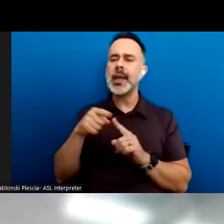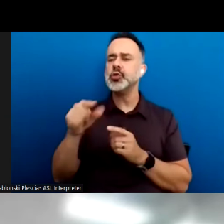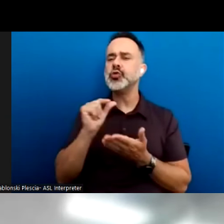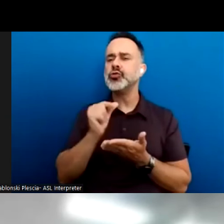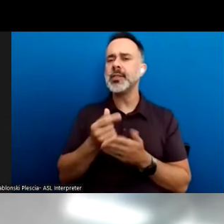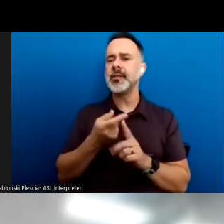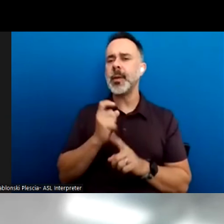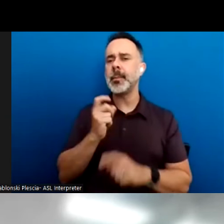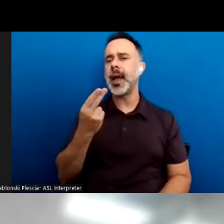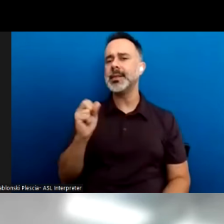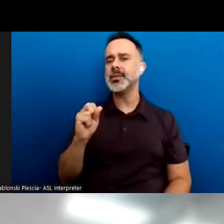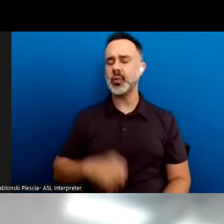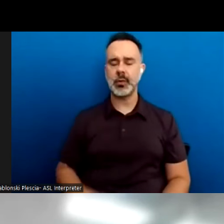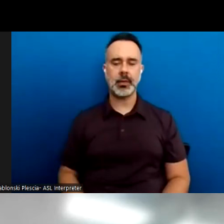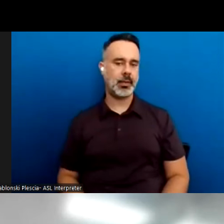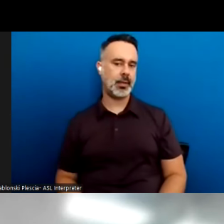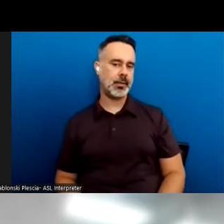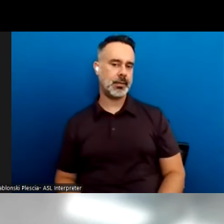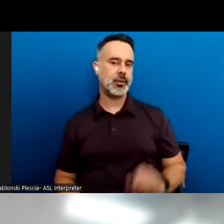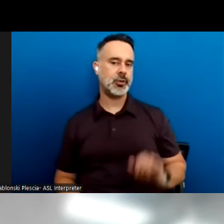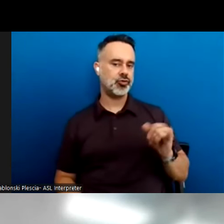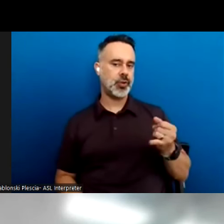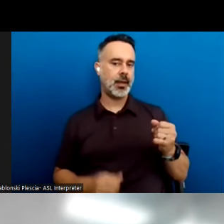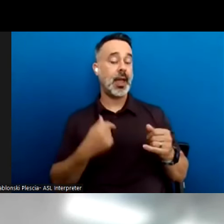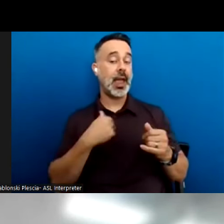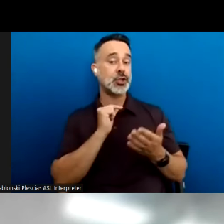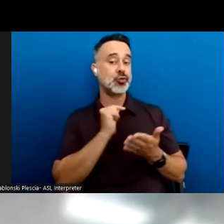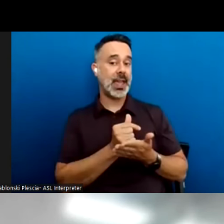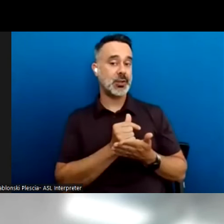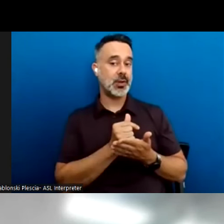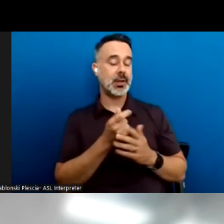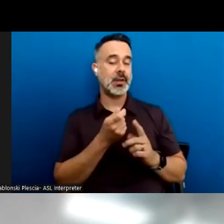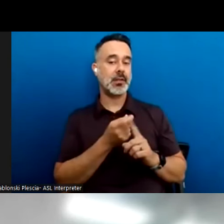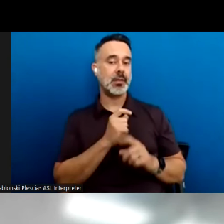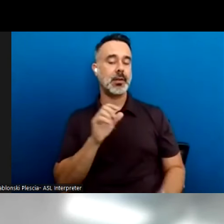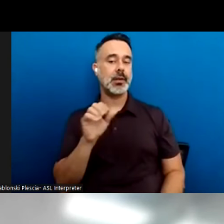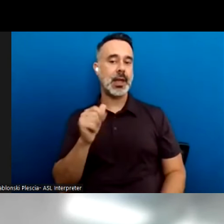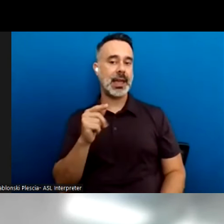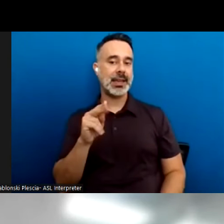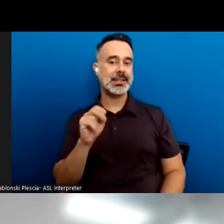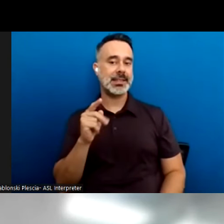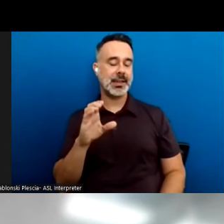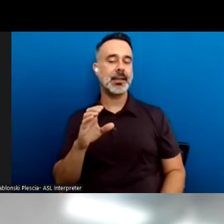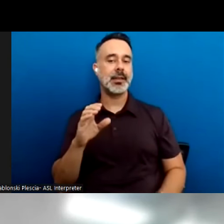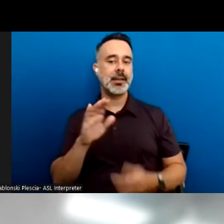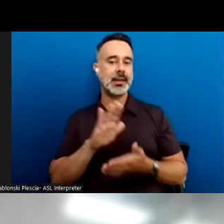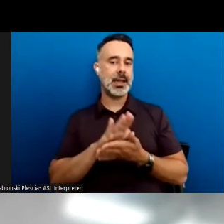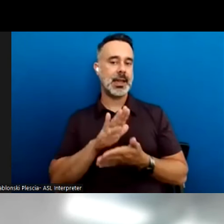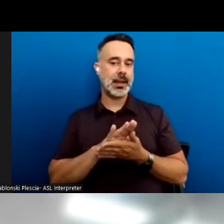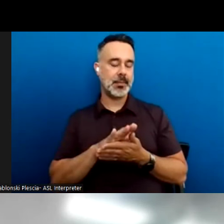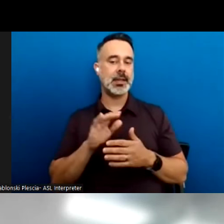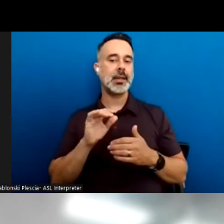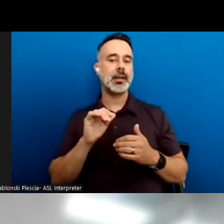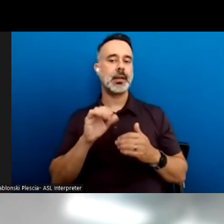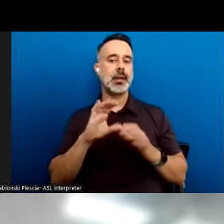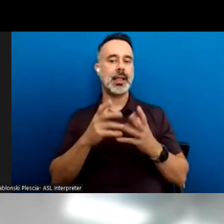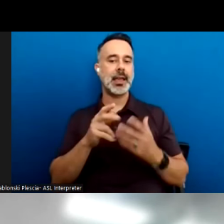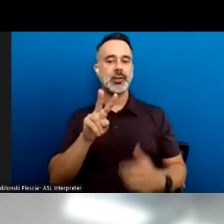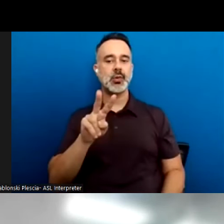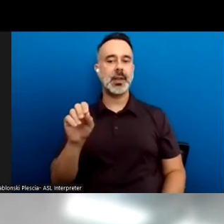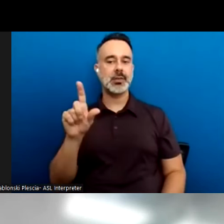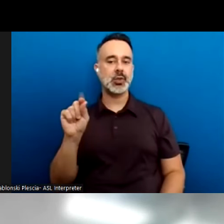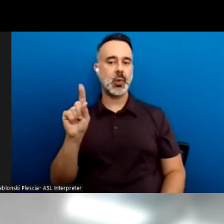high school? I graduated from high school from Academic Academy, third period day school, class of